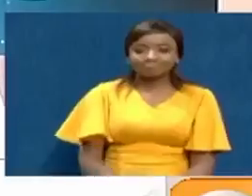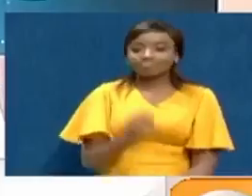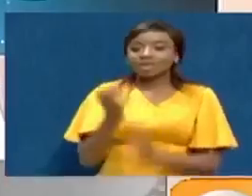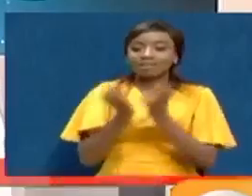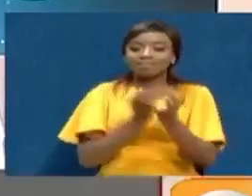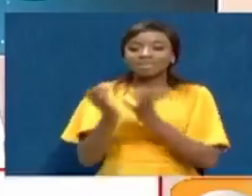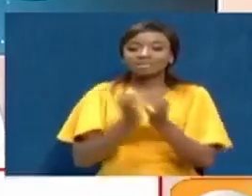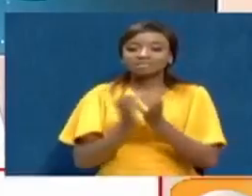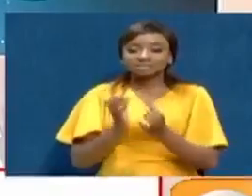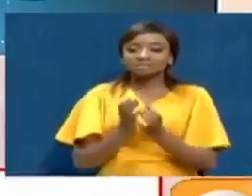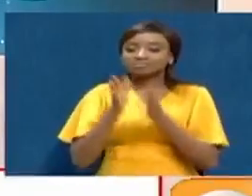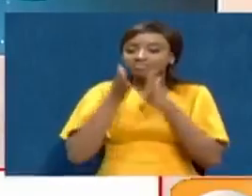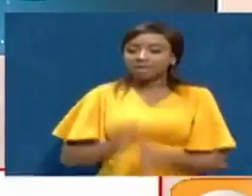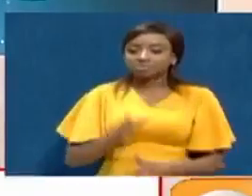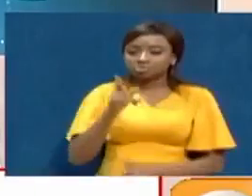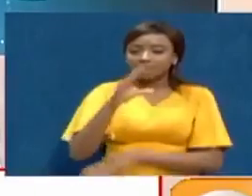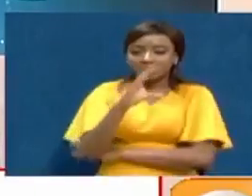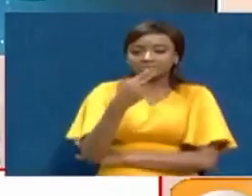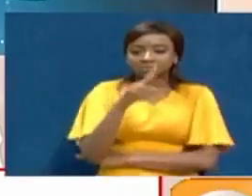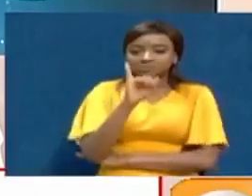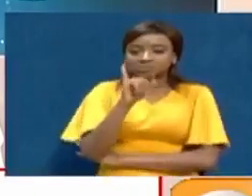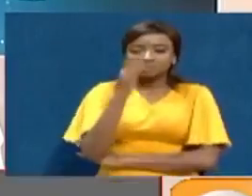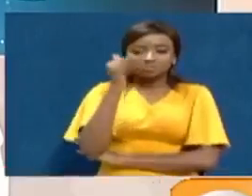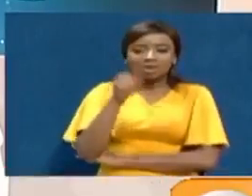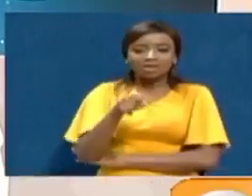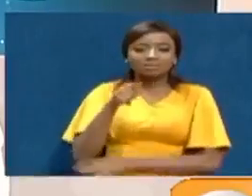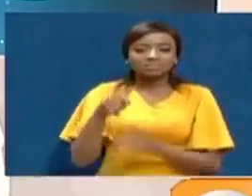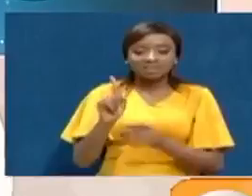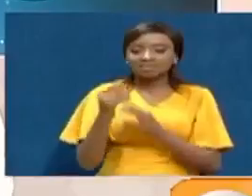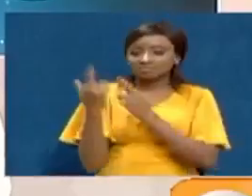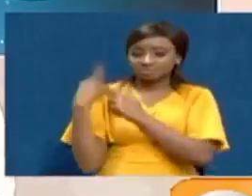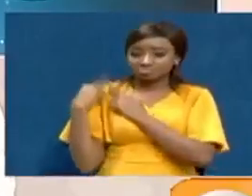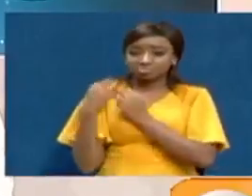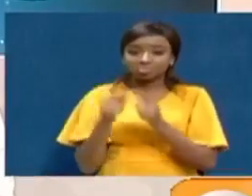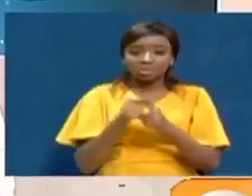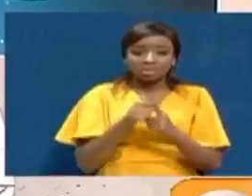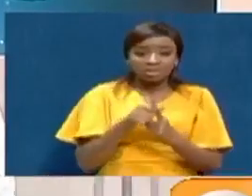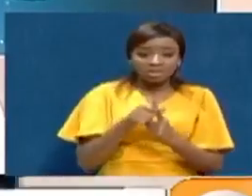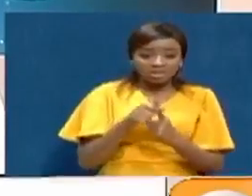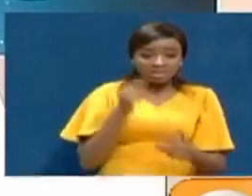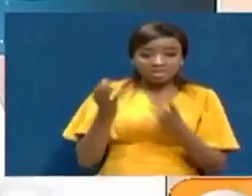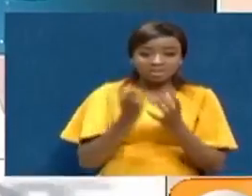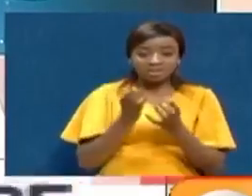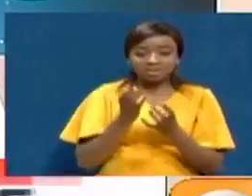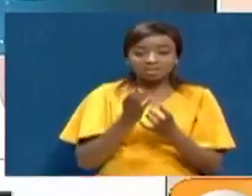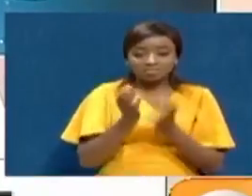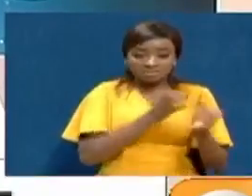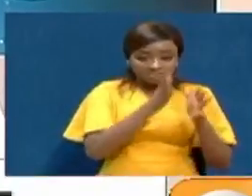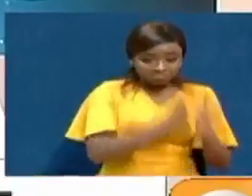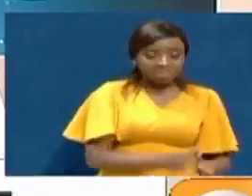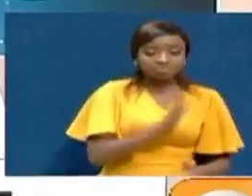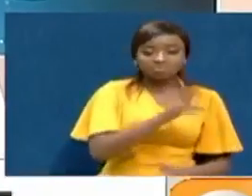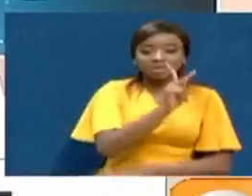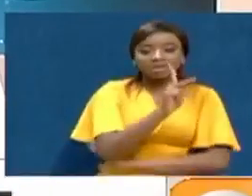from that businessman Chris Obure, who is said to be charged with the murder of businessman Kevin Omwenga, has moved to court challenging the